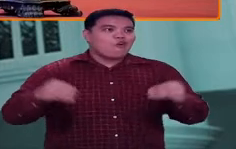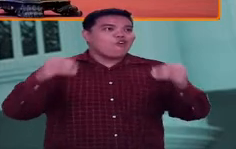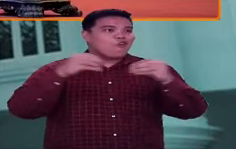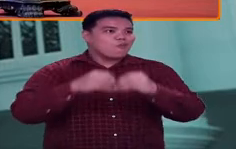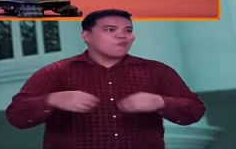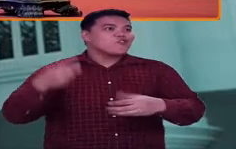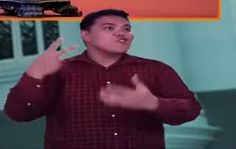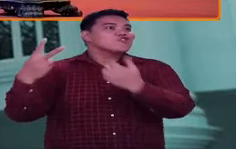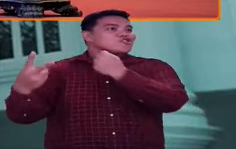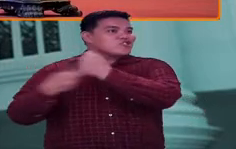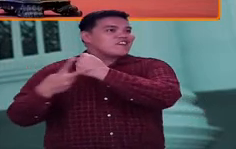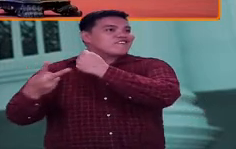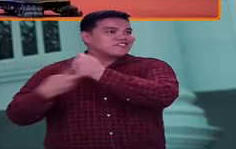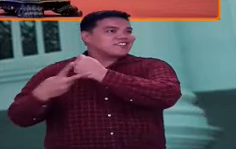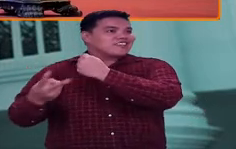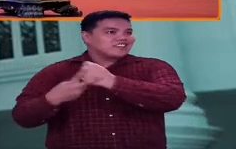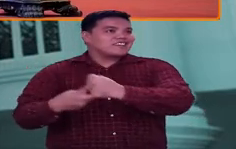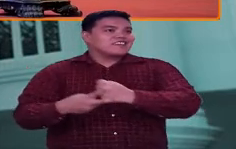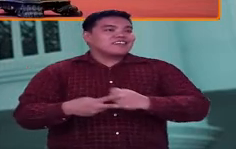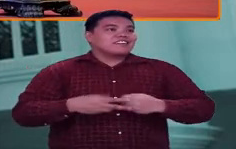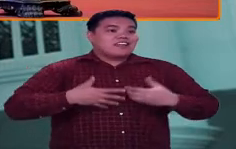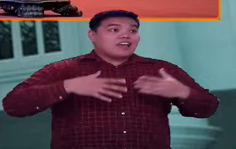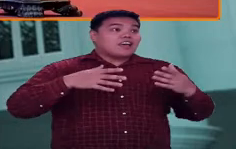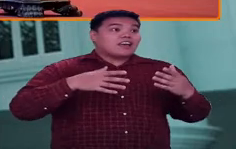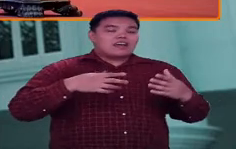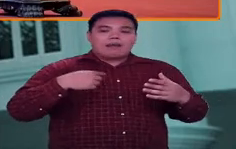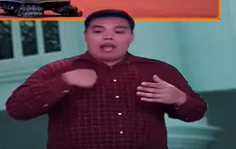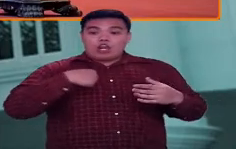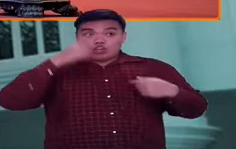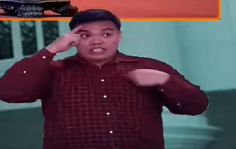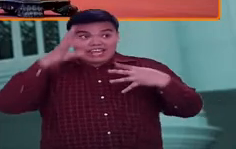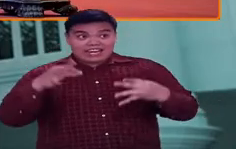he had promised, and he lost 50 pounds.